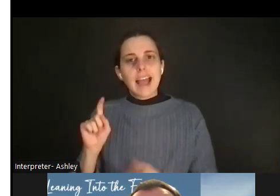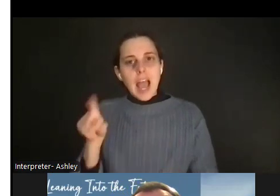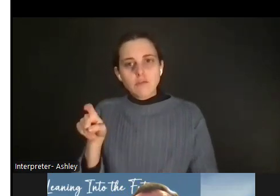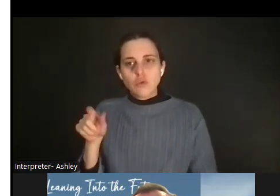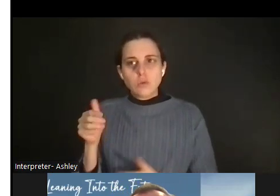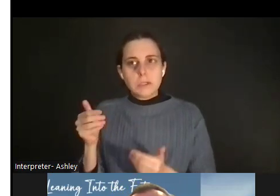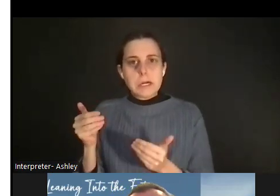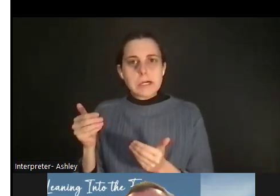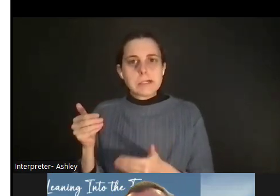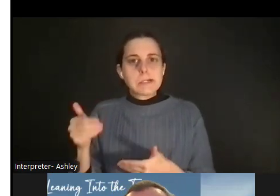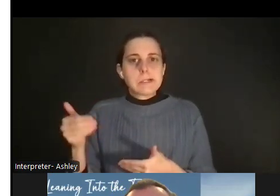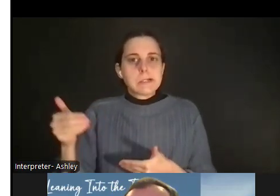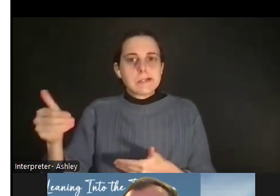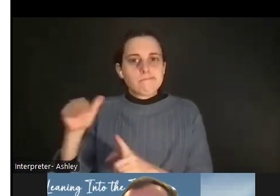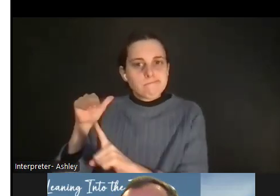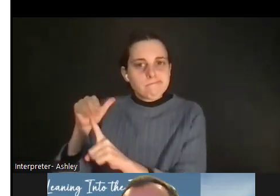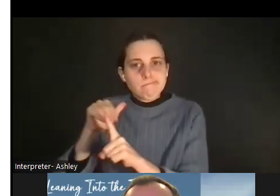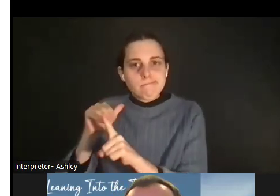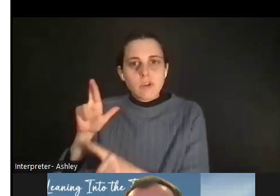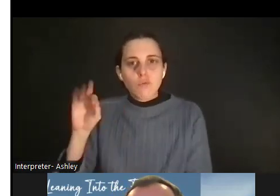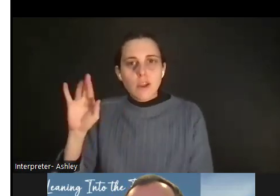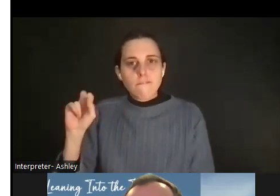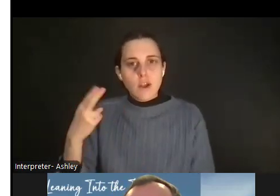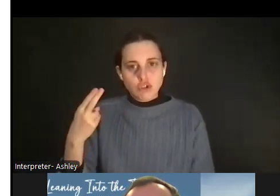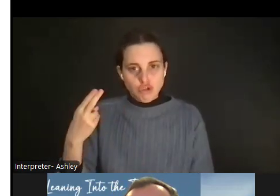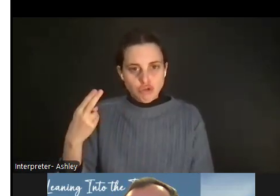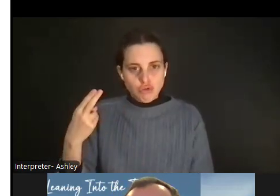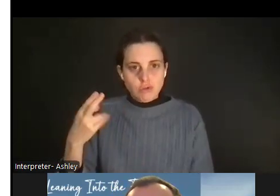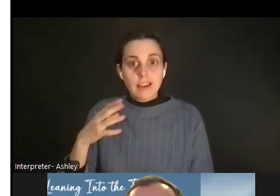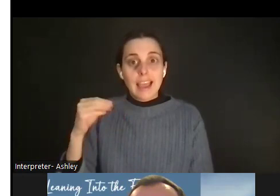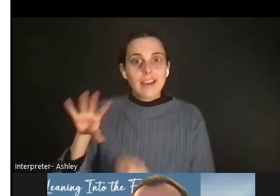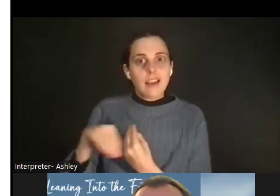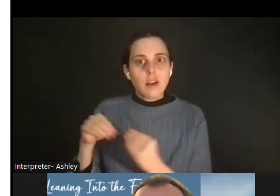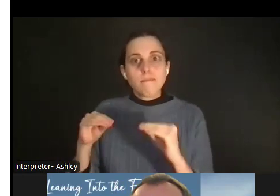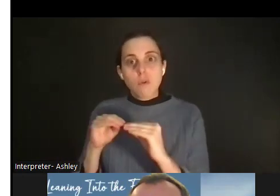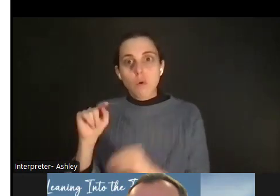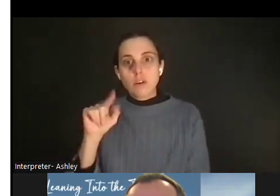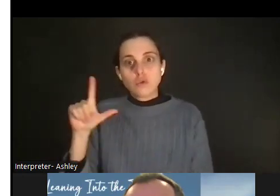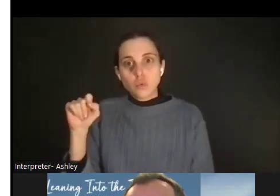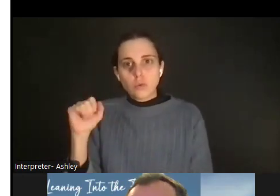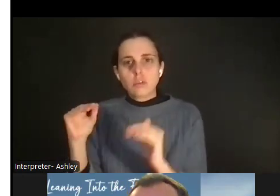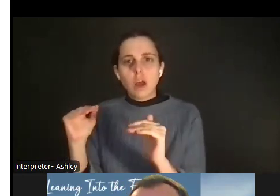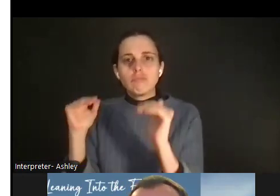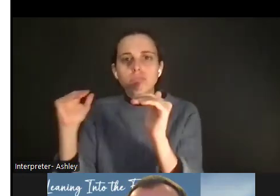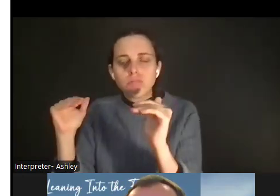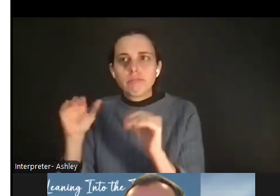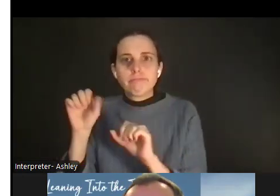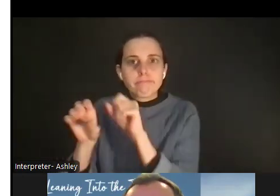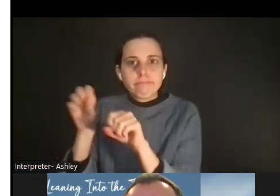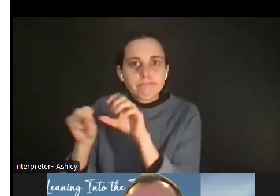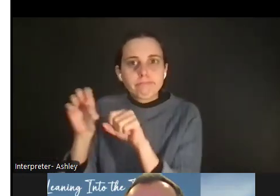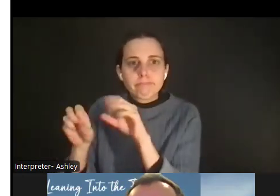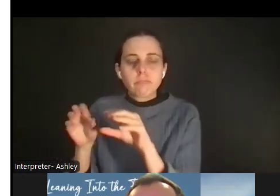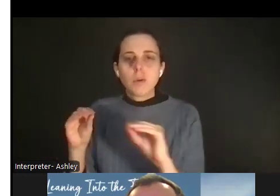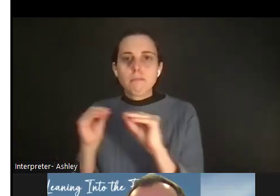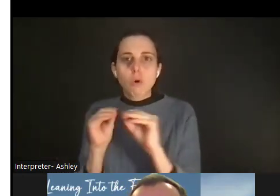and then also the next levels of training, more lean tools, more good practices, more